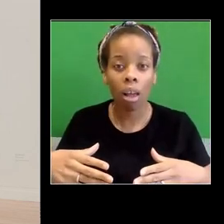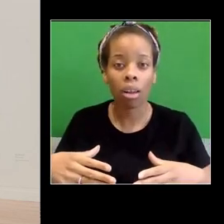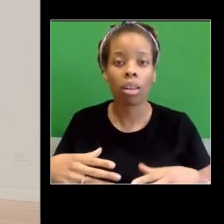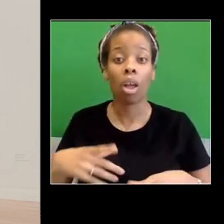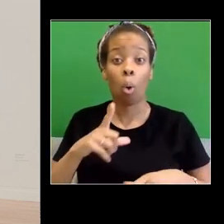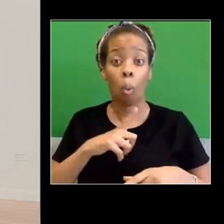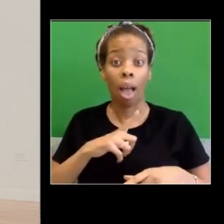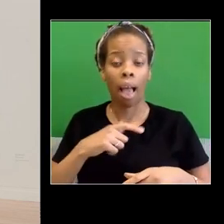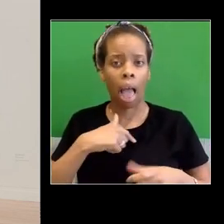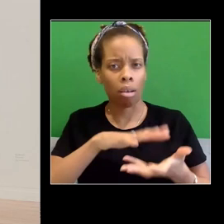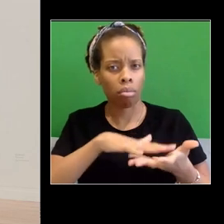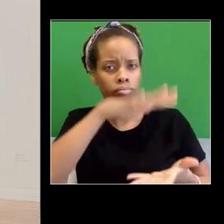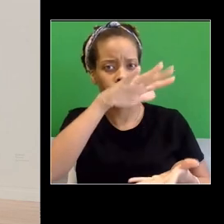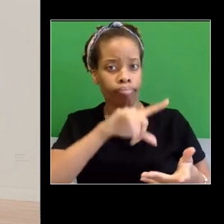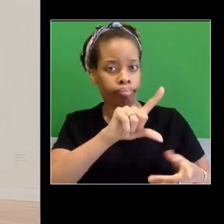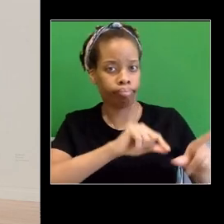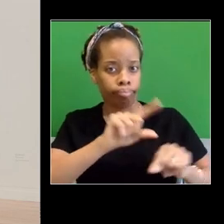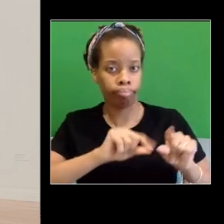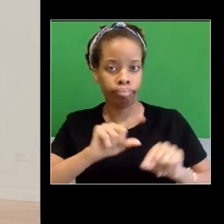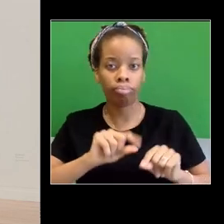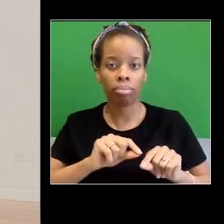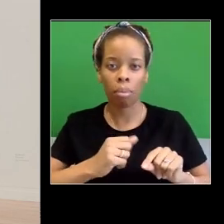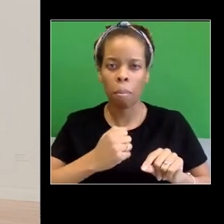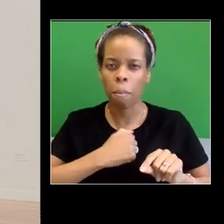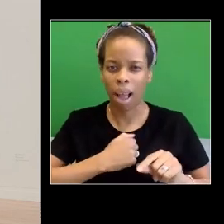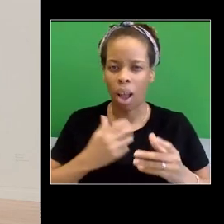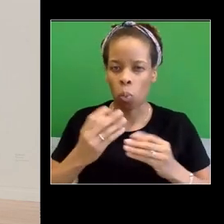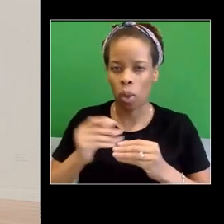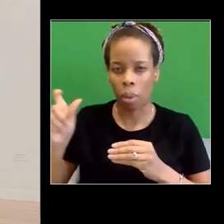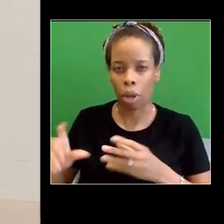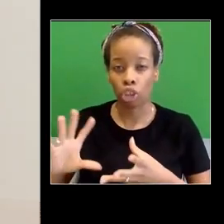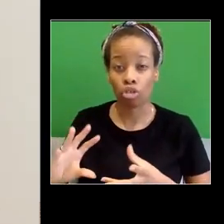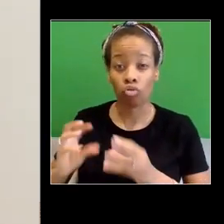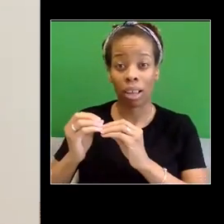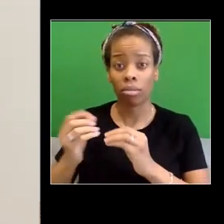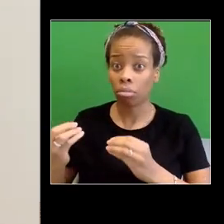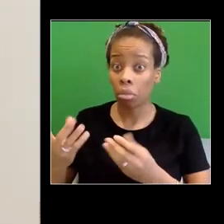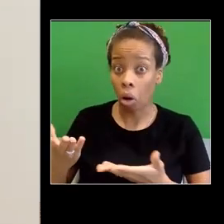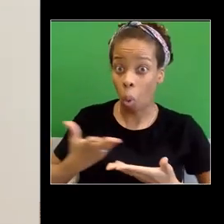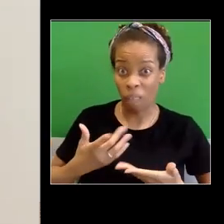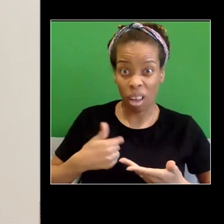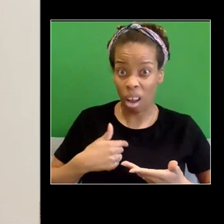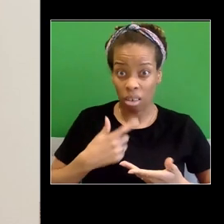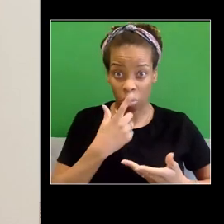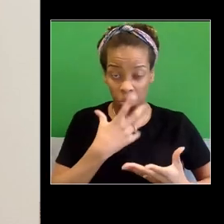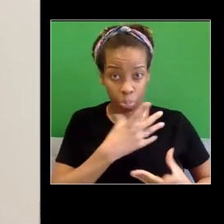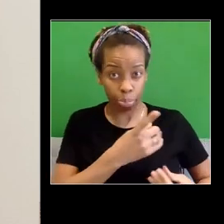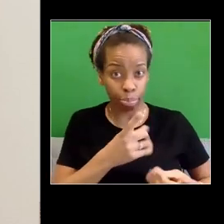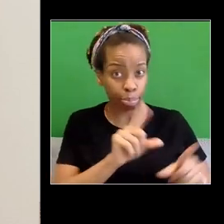quite our section, mine alongside the curators, but they gave me a lot of freedom.